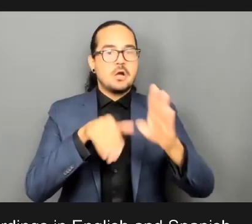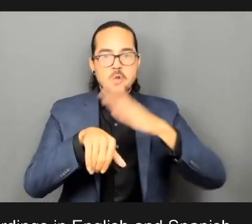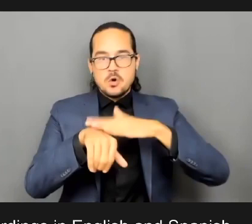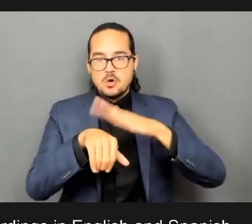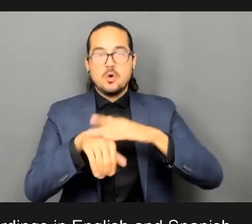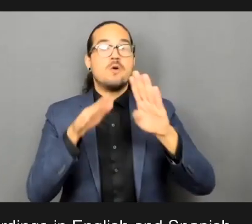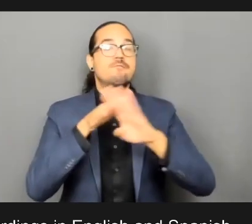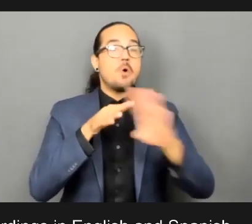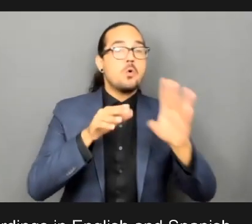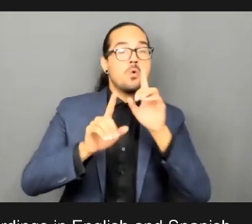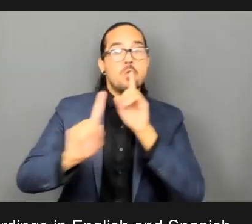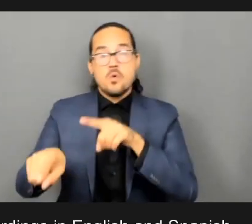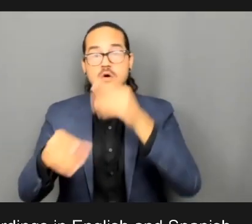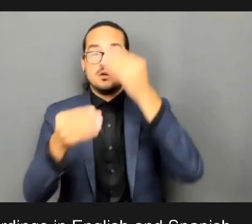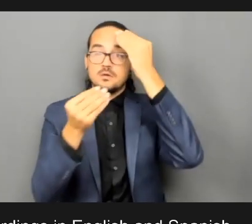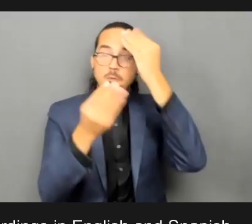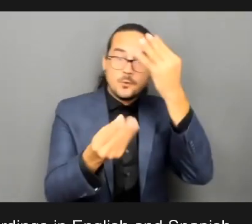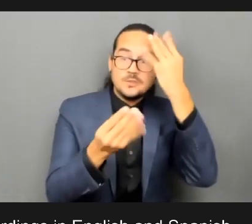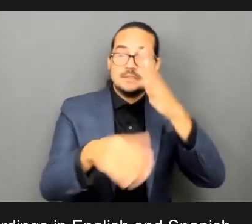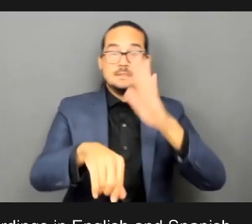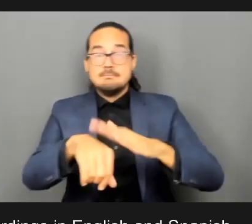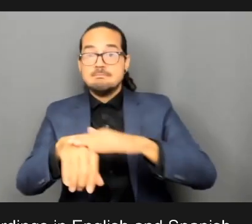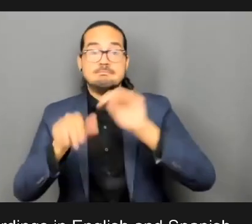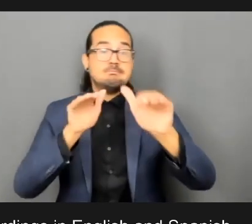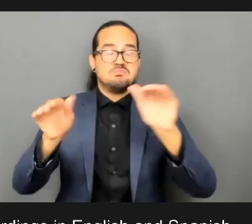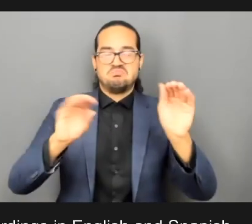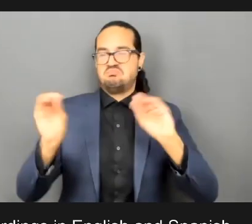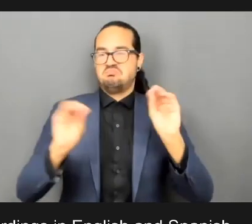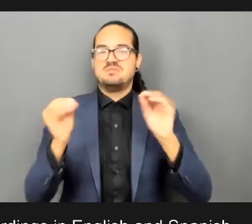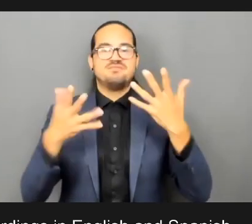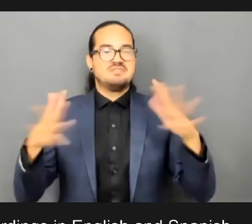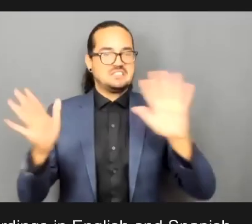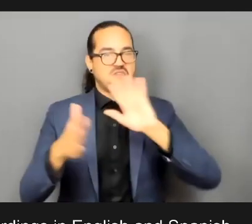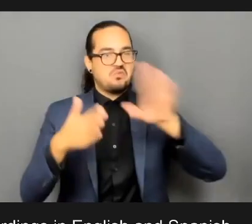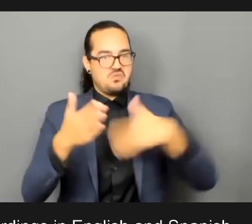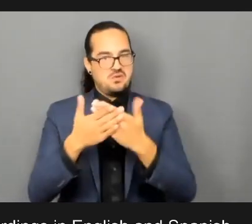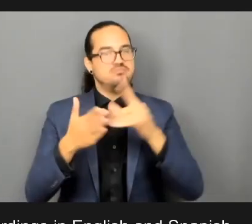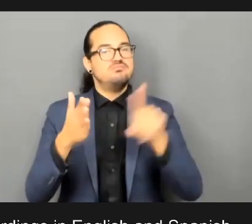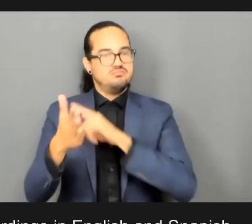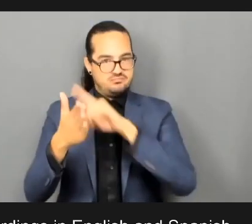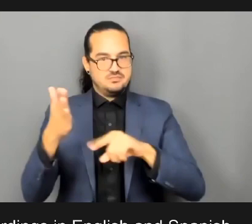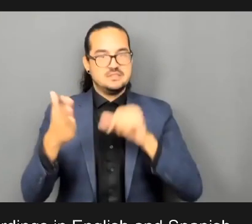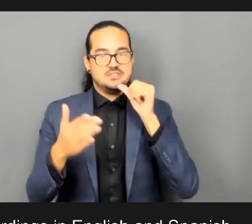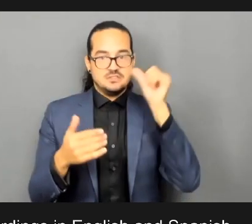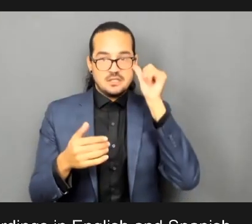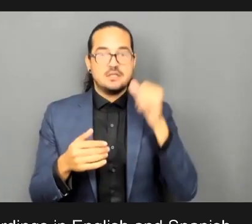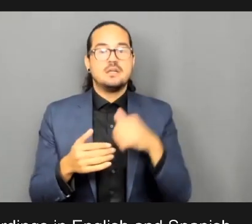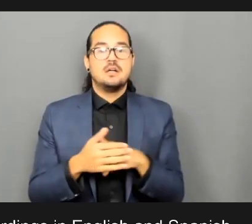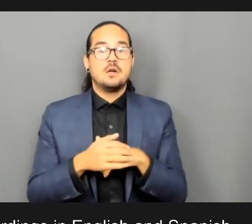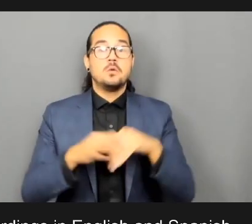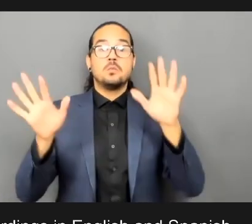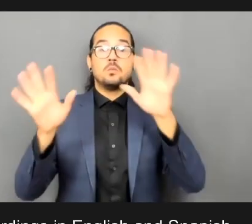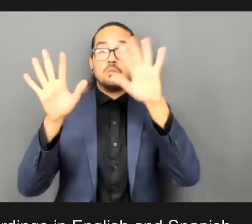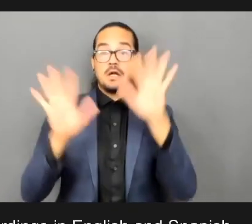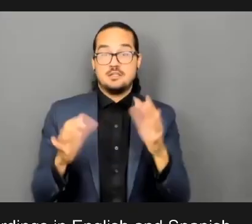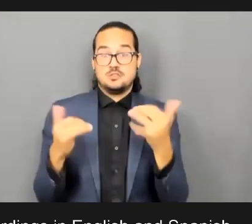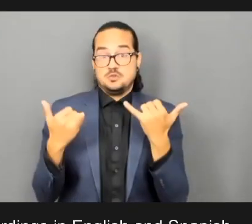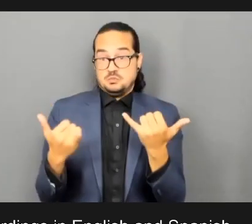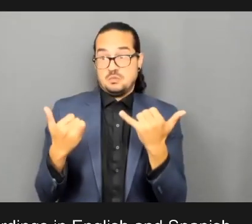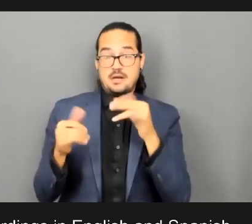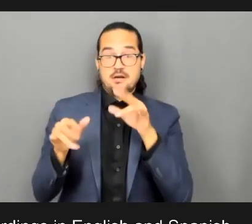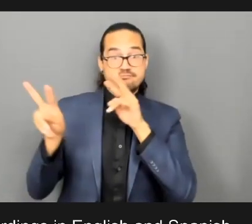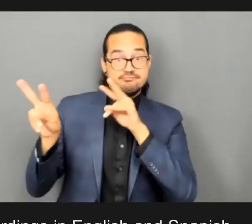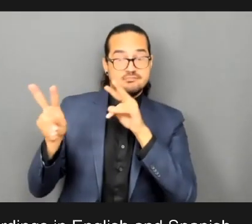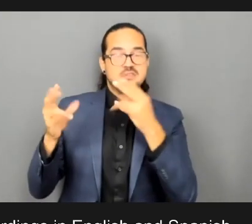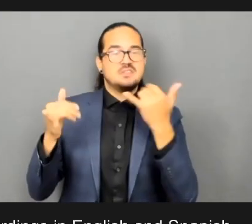We'd also just like to remind people that even though we have a little lull in the weather here, that we're just entering into our fire season, so everybody at home, making